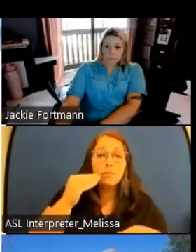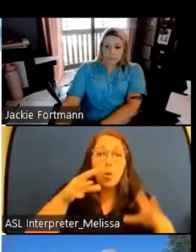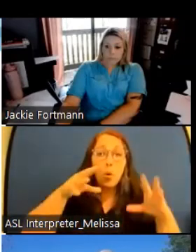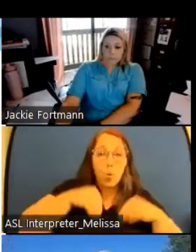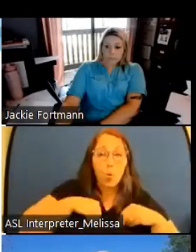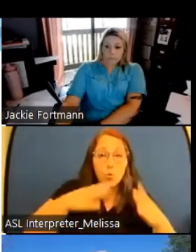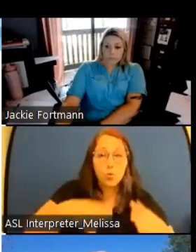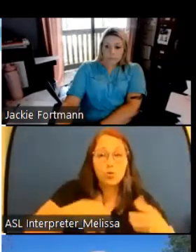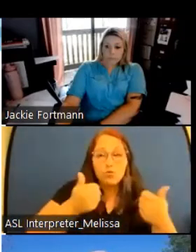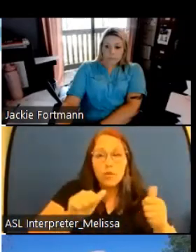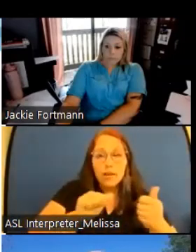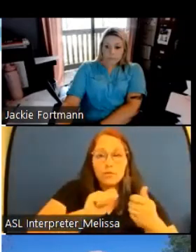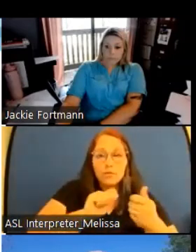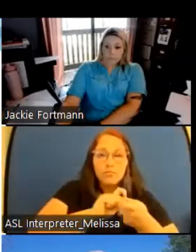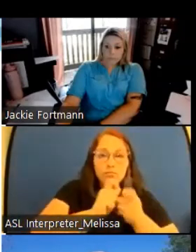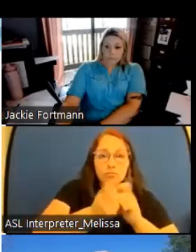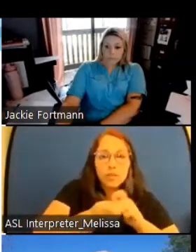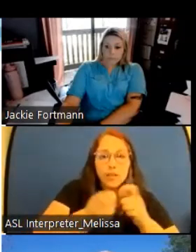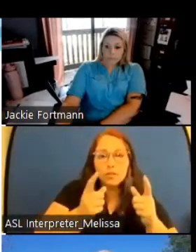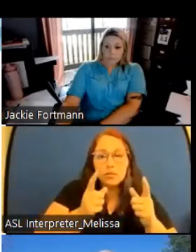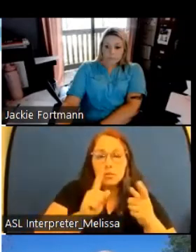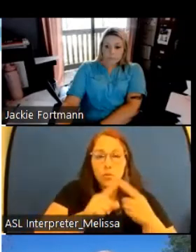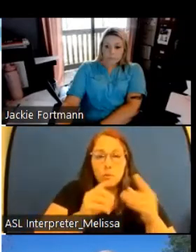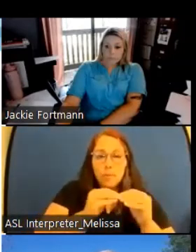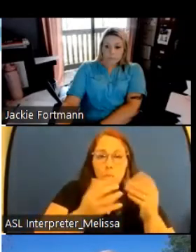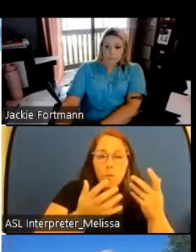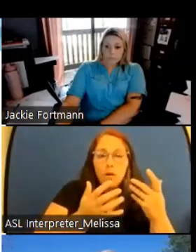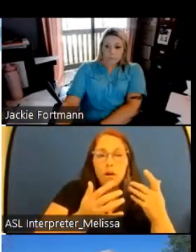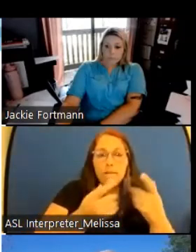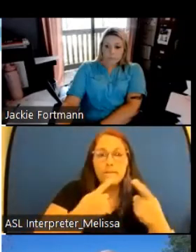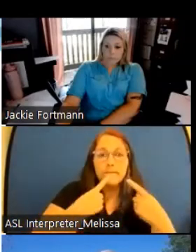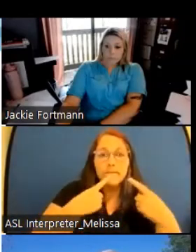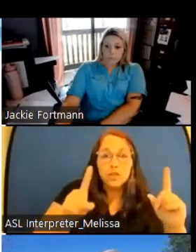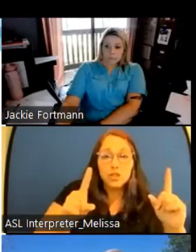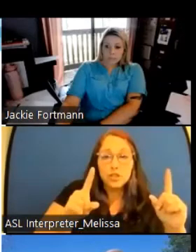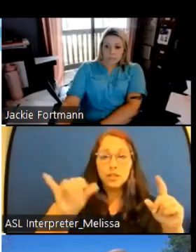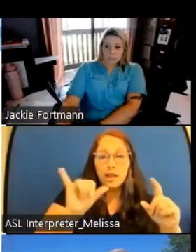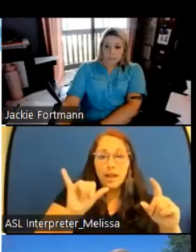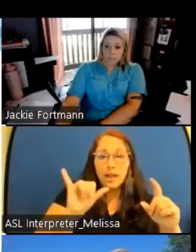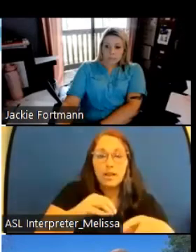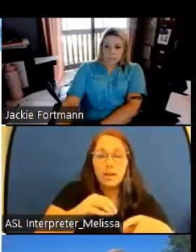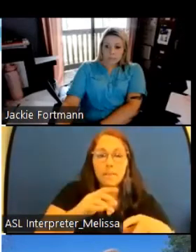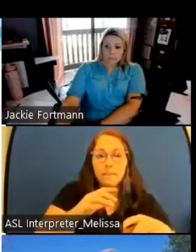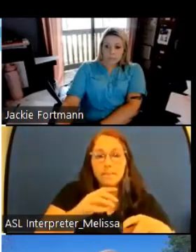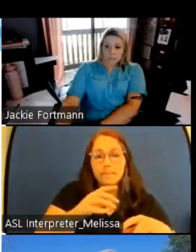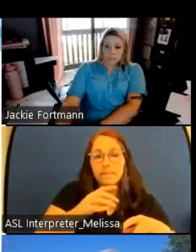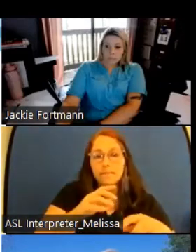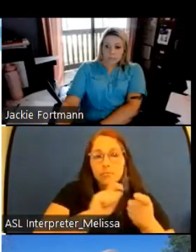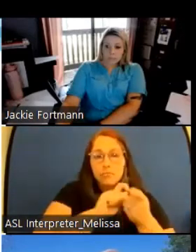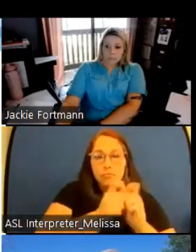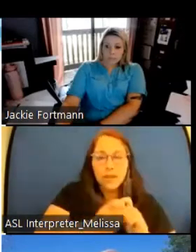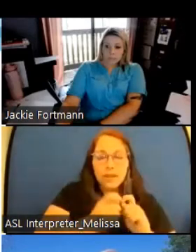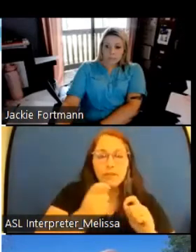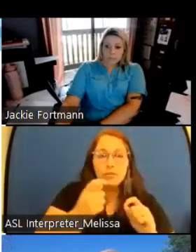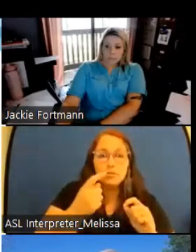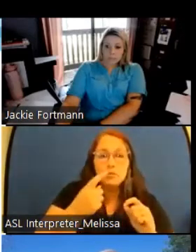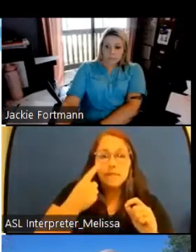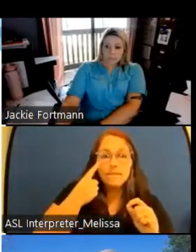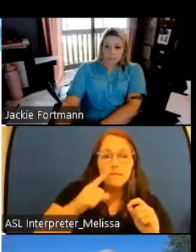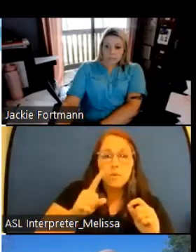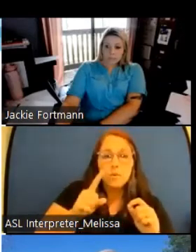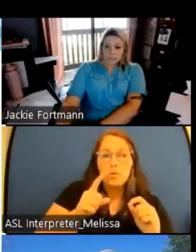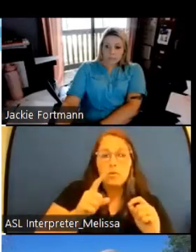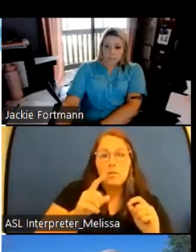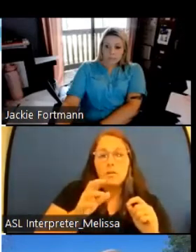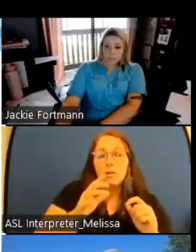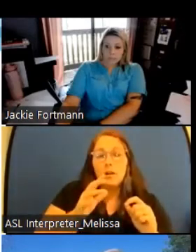assistance. We have an emergency home repair program that can cover and make repairs to